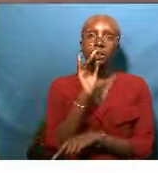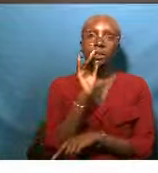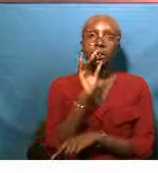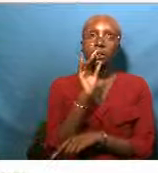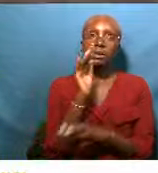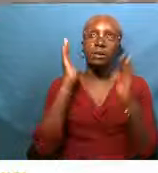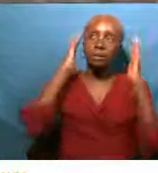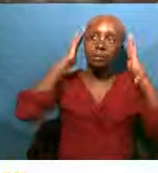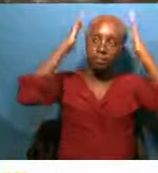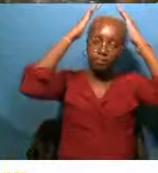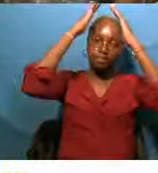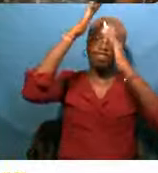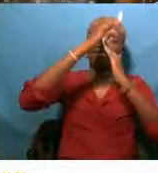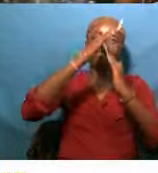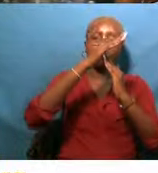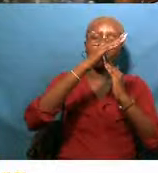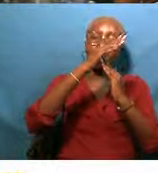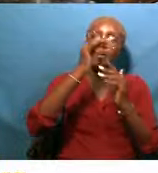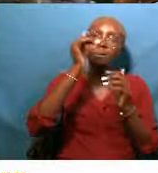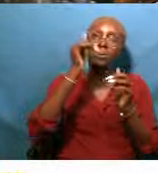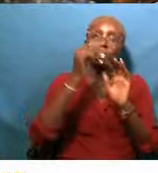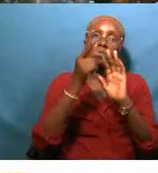with us. Your Grace, Karibu.